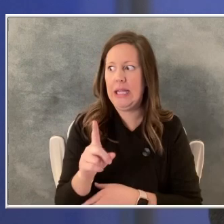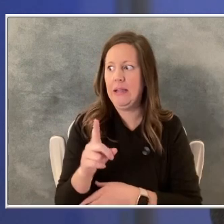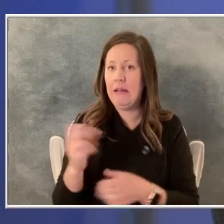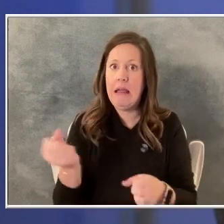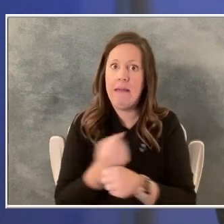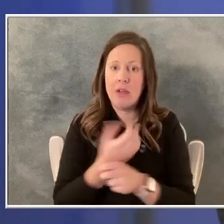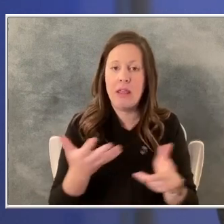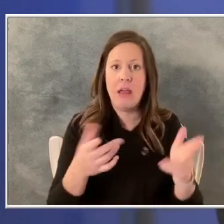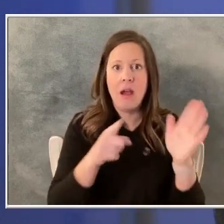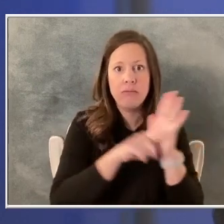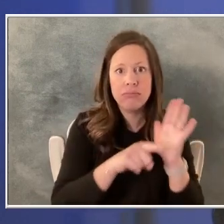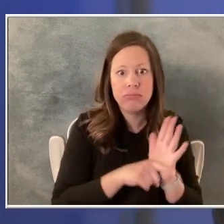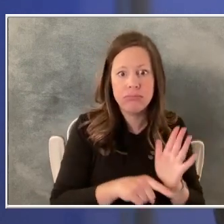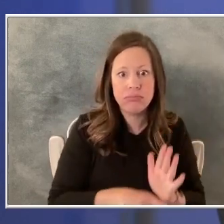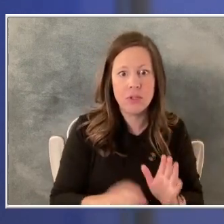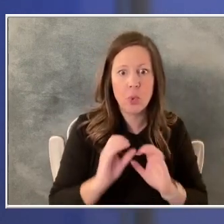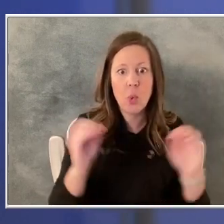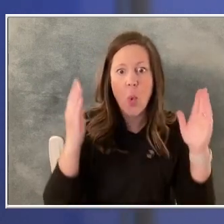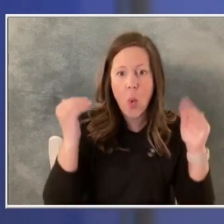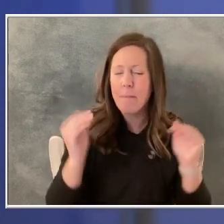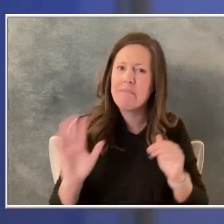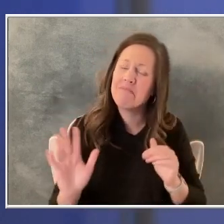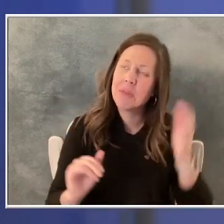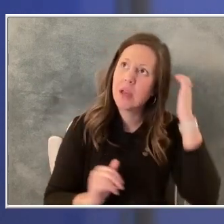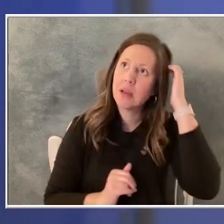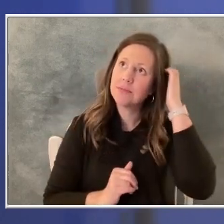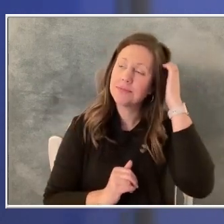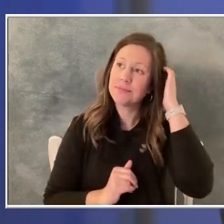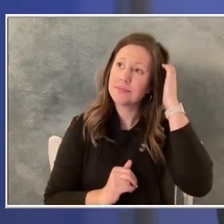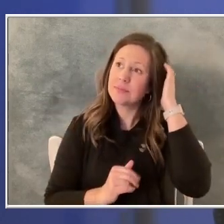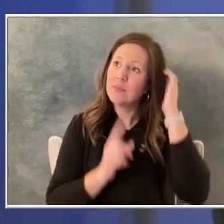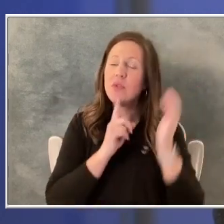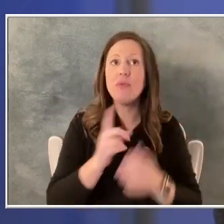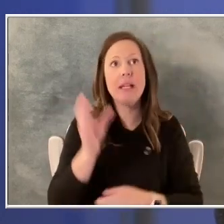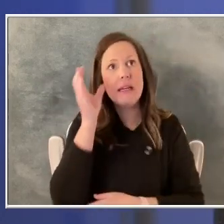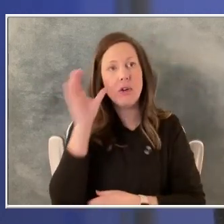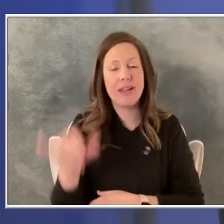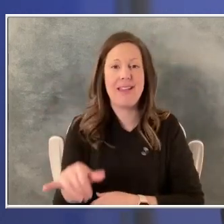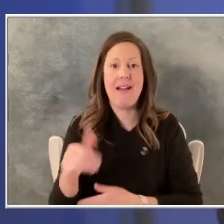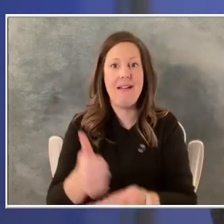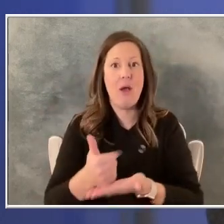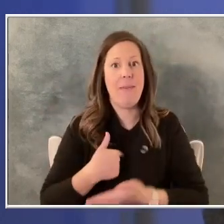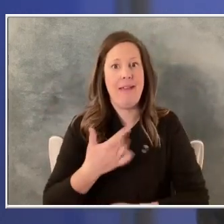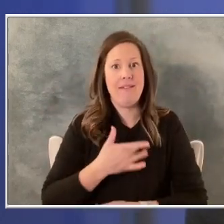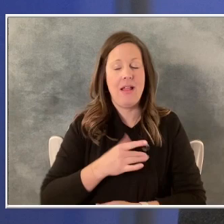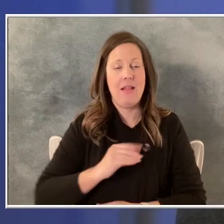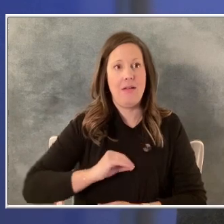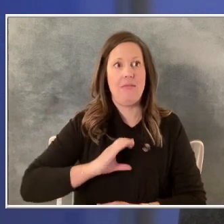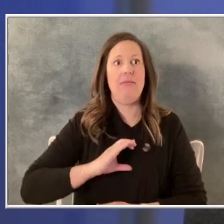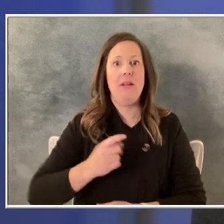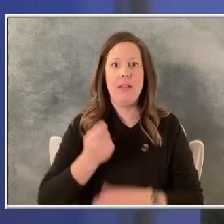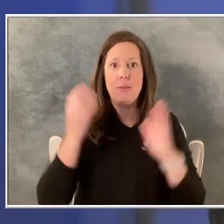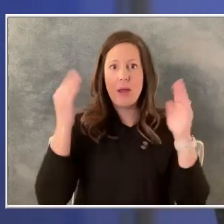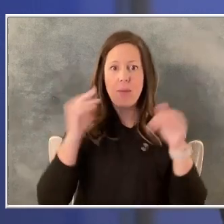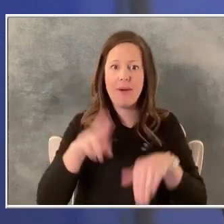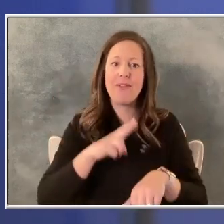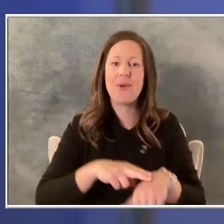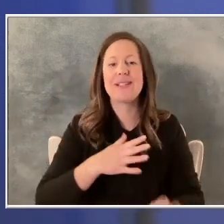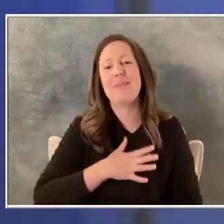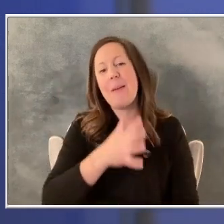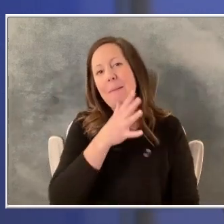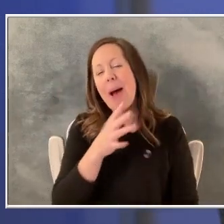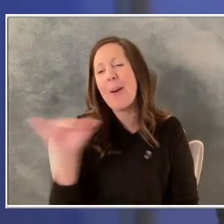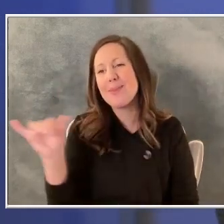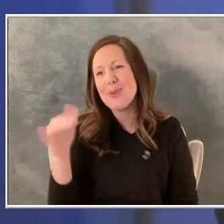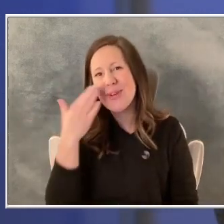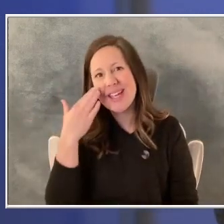so just hearing that gave me a little bit of hope. Of course, my mother is in my ear all the time, like, you're gonna make